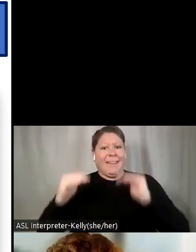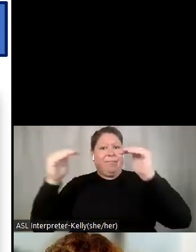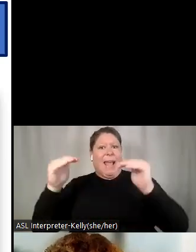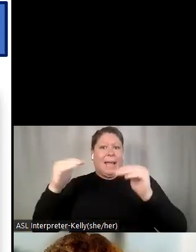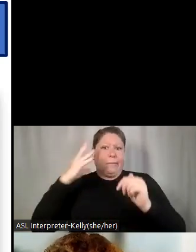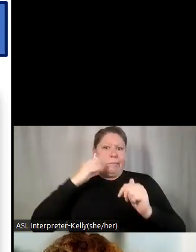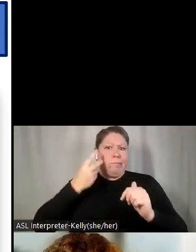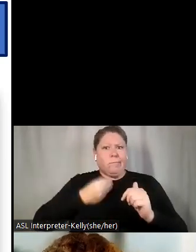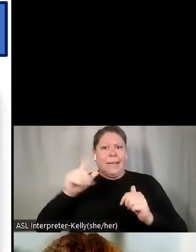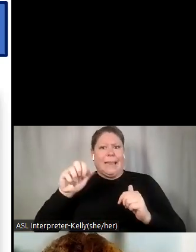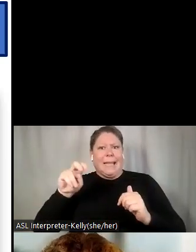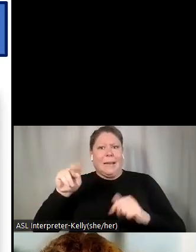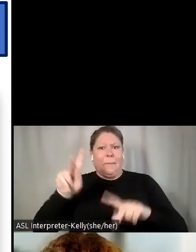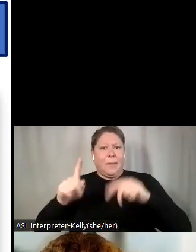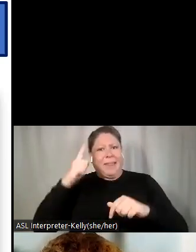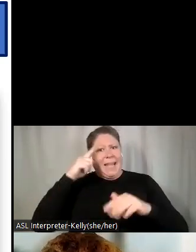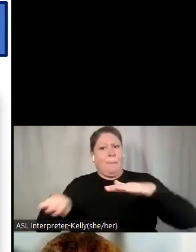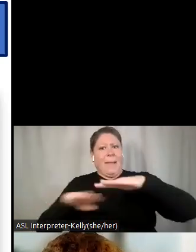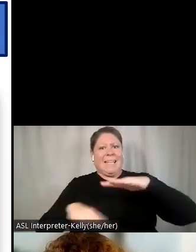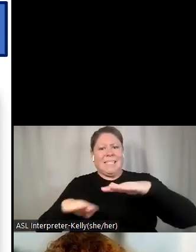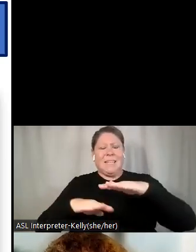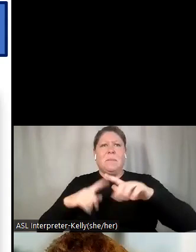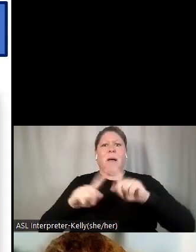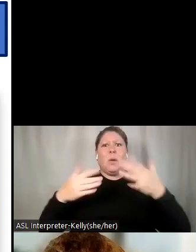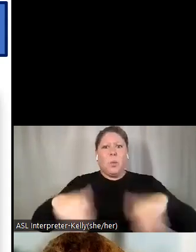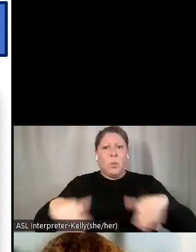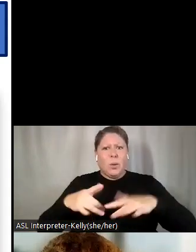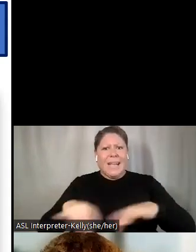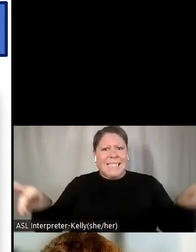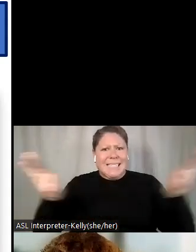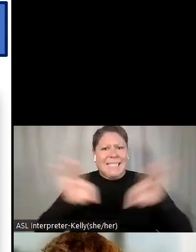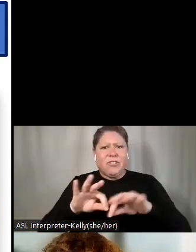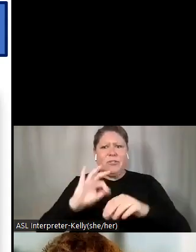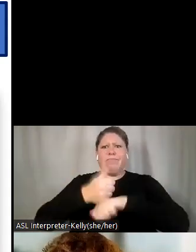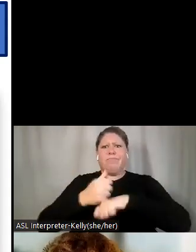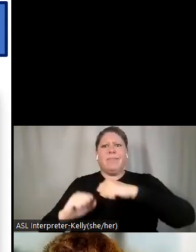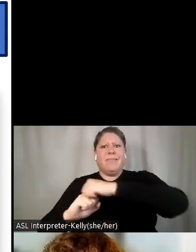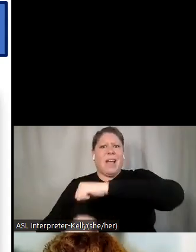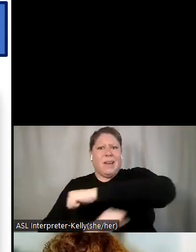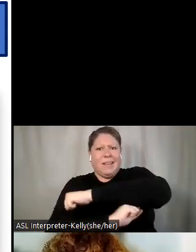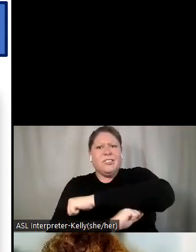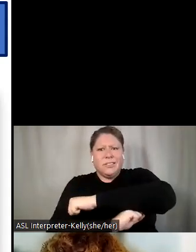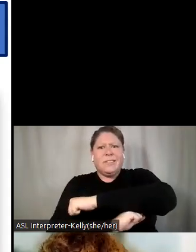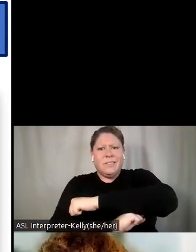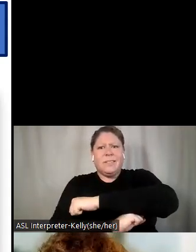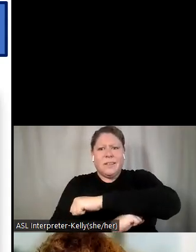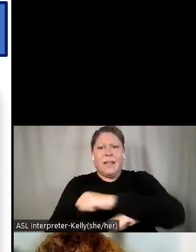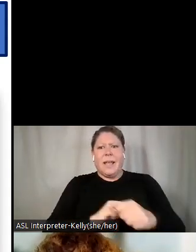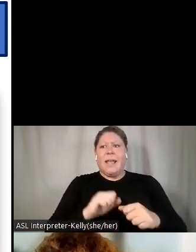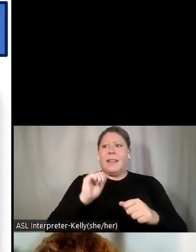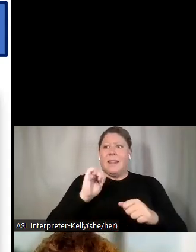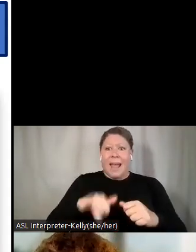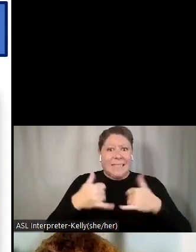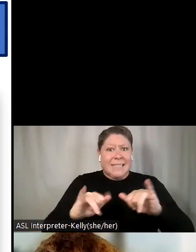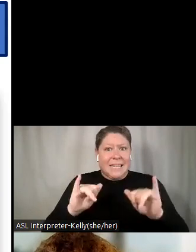but that are so essential in order to lay the right foundation, and are some of the areas where we find we get the most challenge